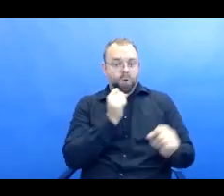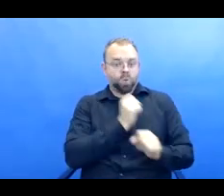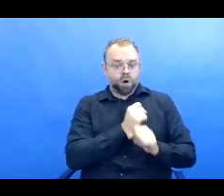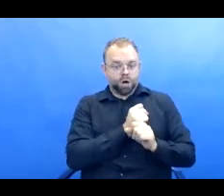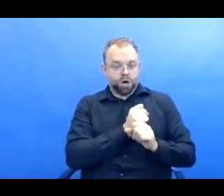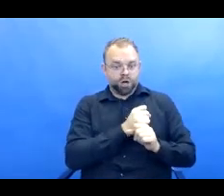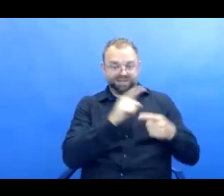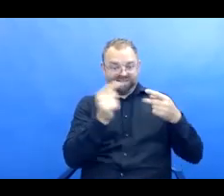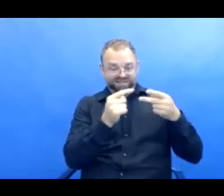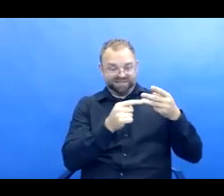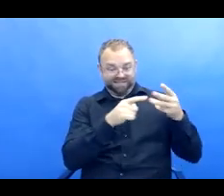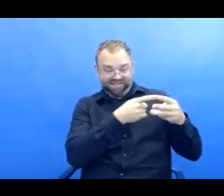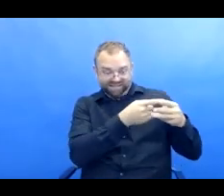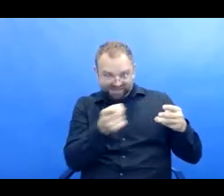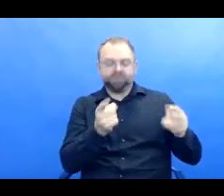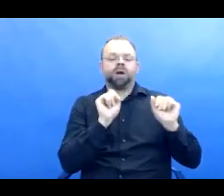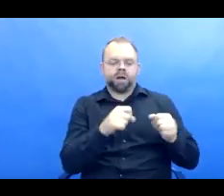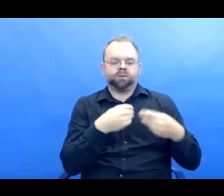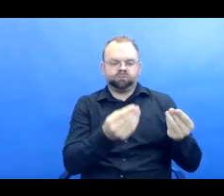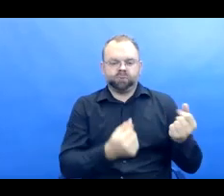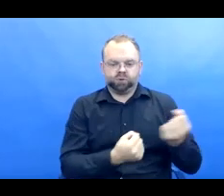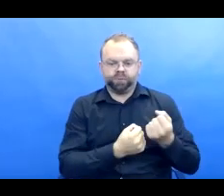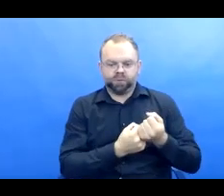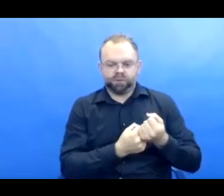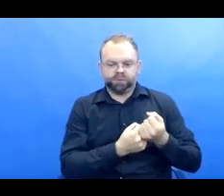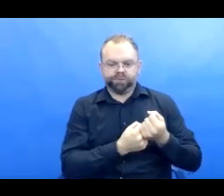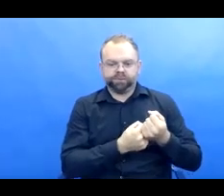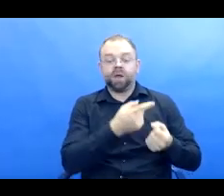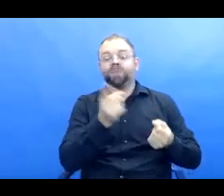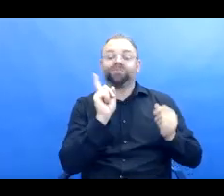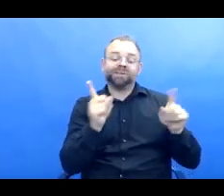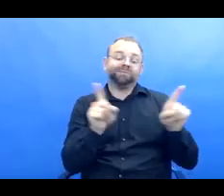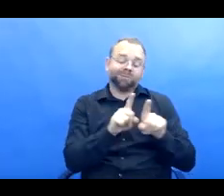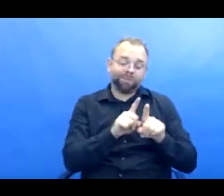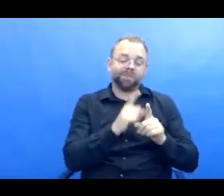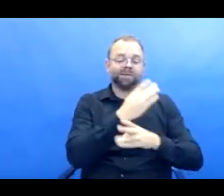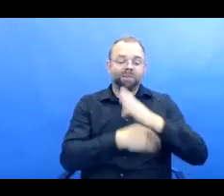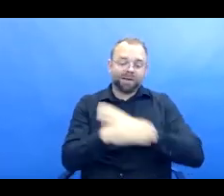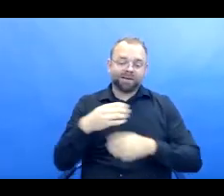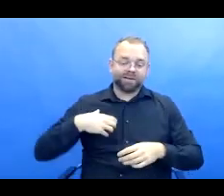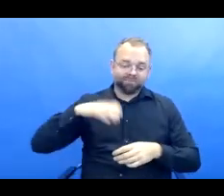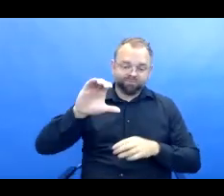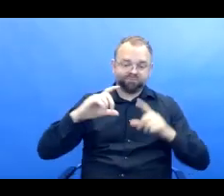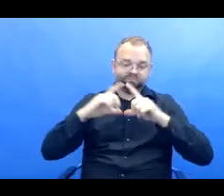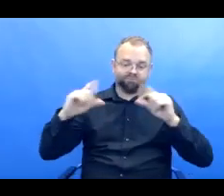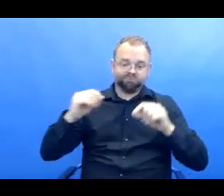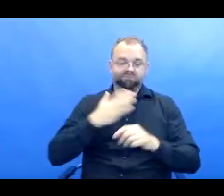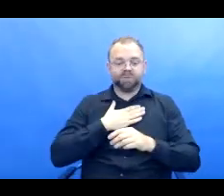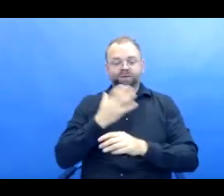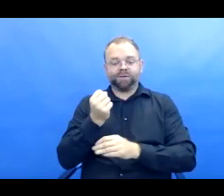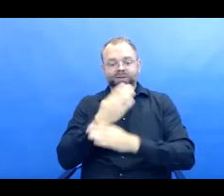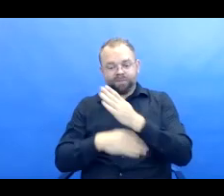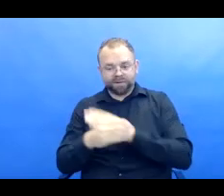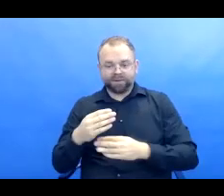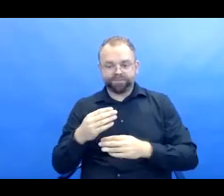map with state boundaries and with different shades, representing that, the coverage, the range